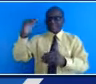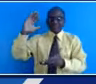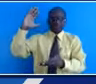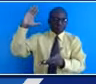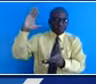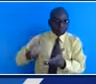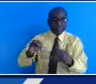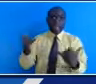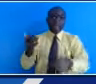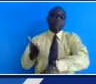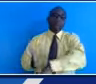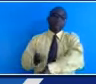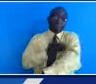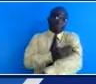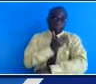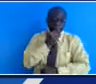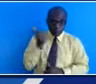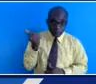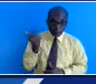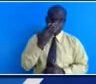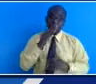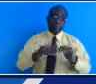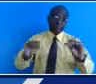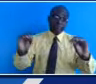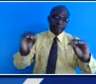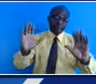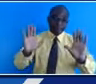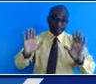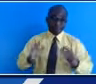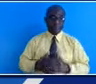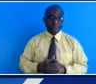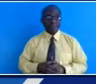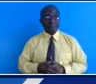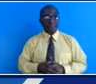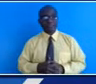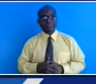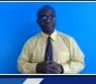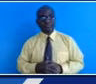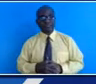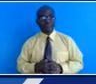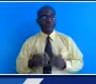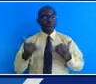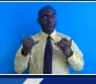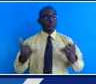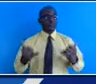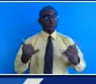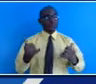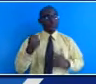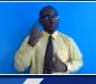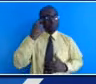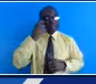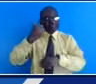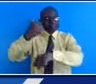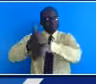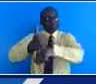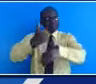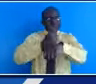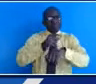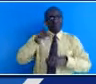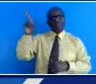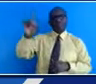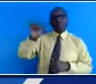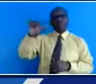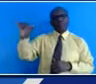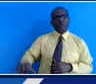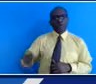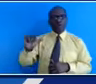when we launched it, but we have a garden, Ribbons of Remembrances, at our Lenoir Preserve in Yonkers, which is one of our nature preserves. It's on an